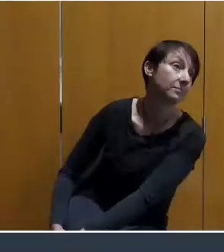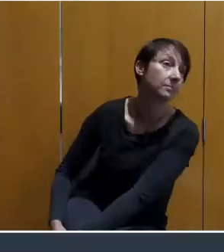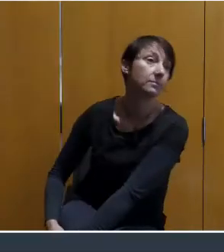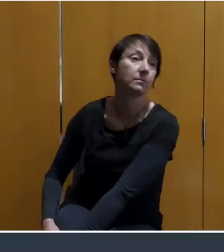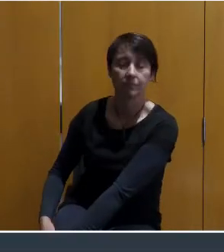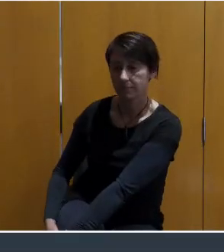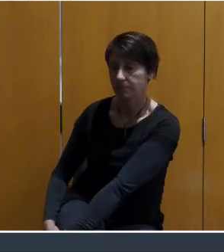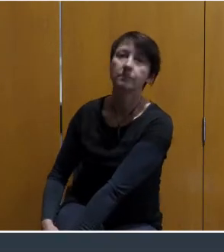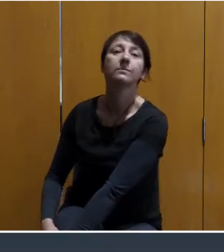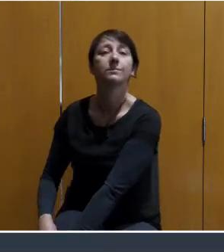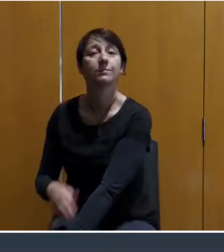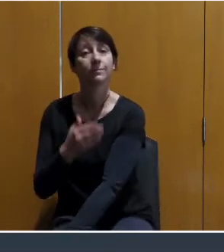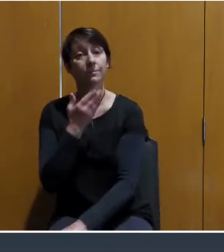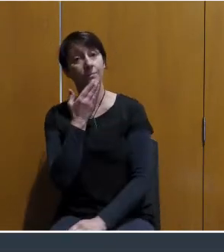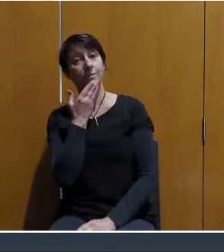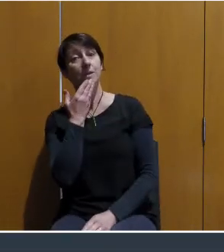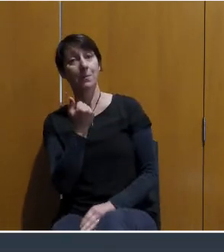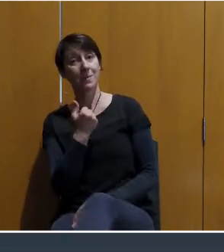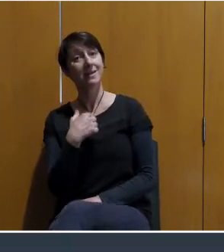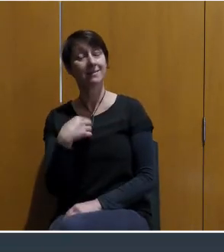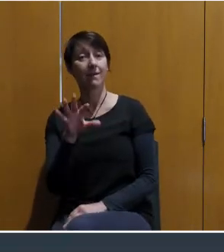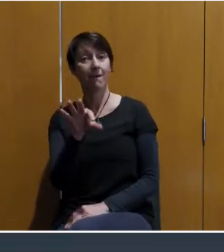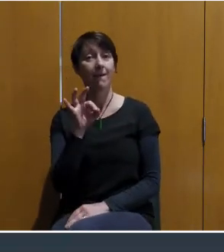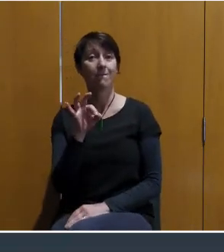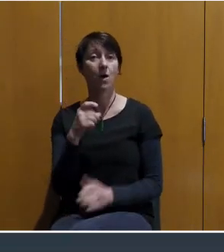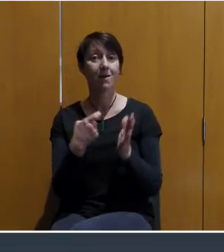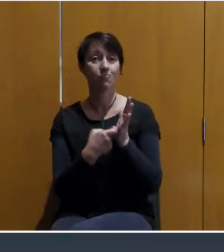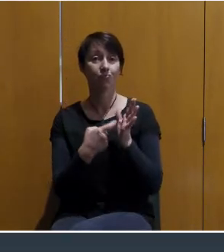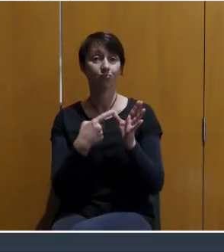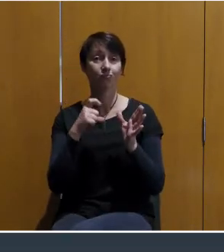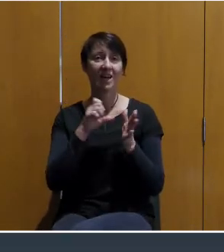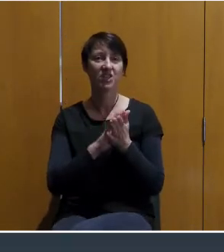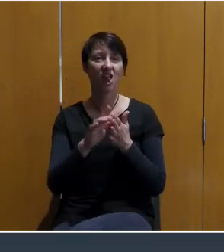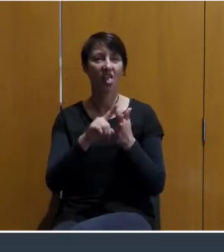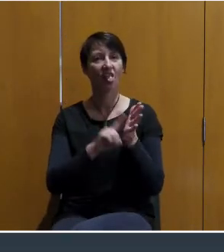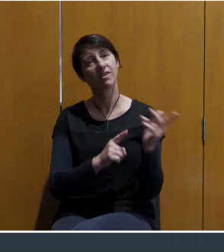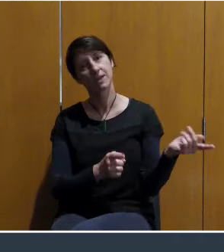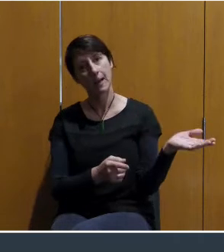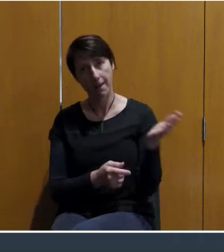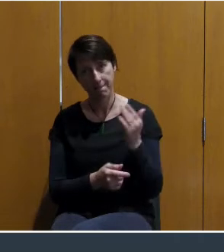please invite Rachel to come up and to present to us, please. Welcome.